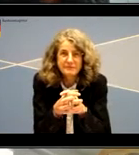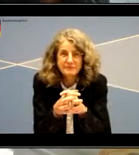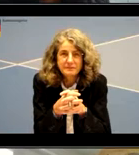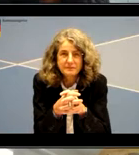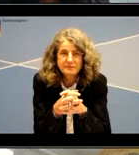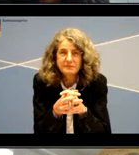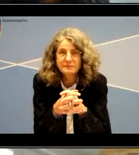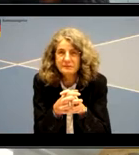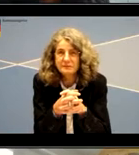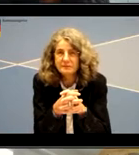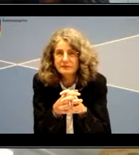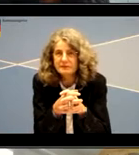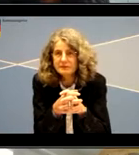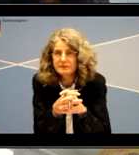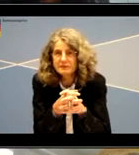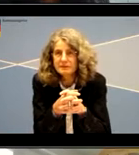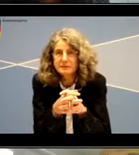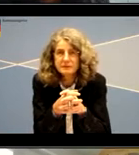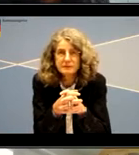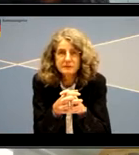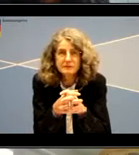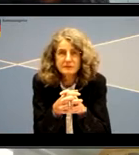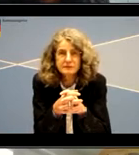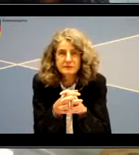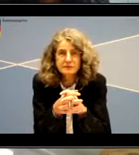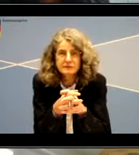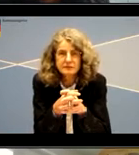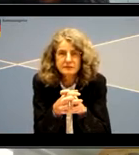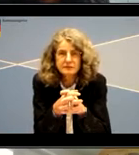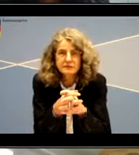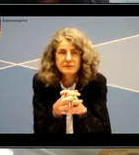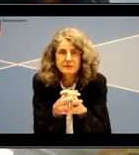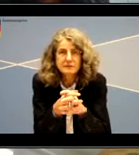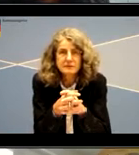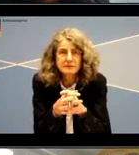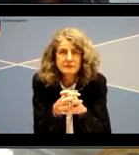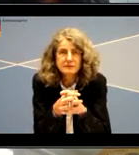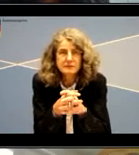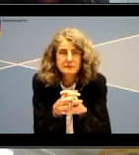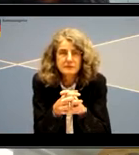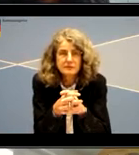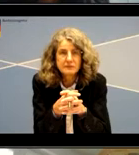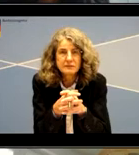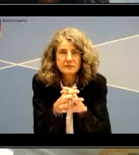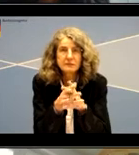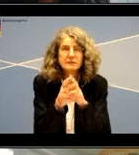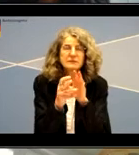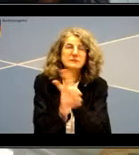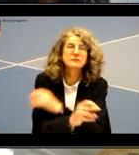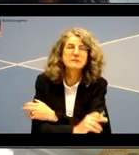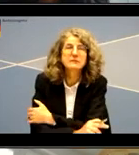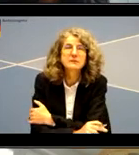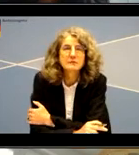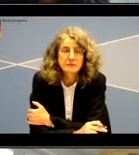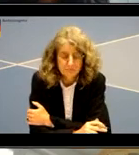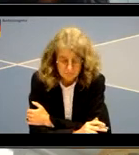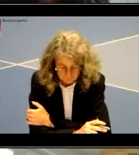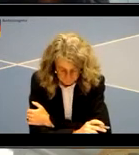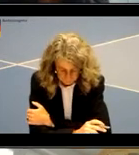that I will not need that much, but I would like to share an example from the Polish